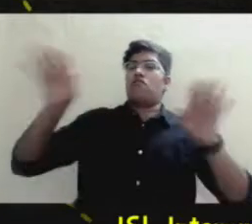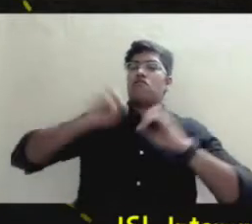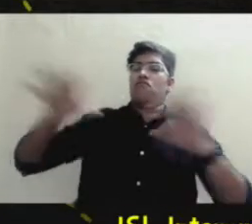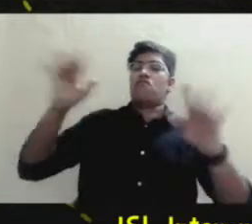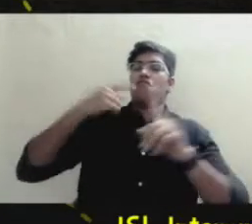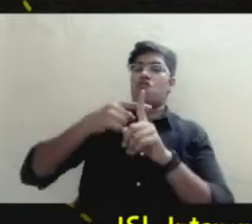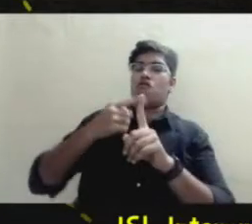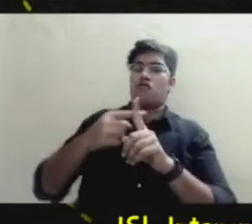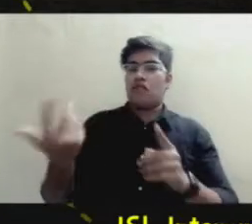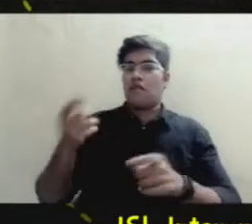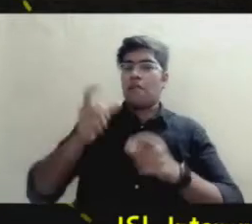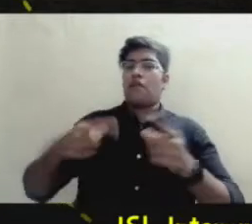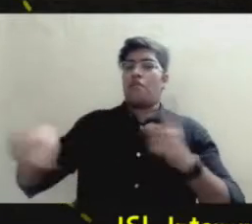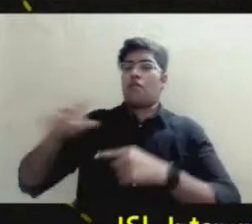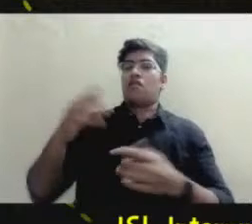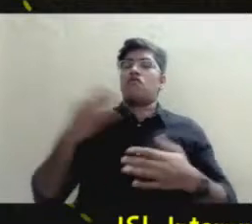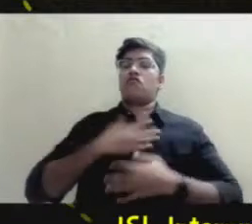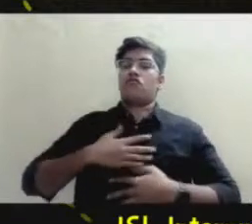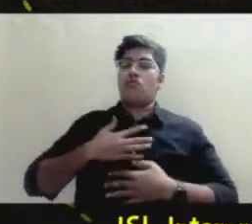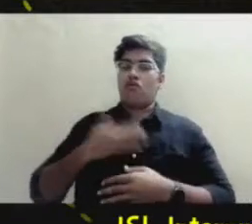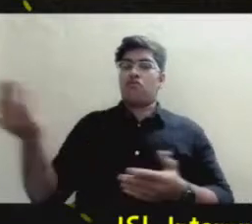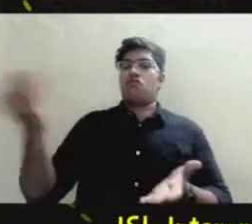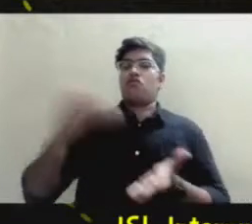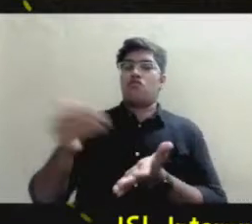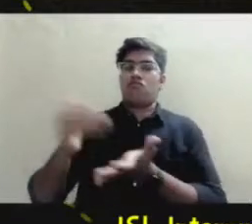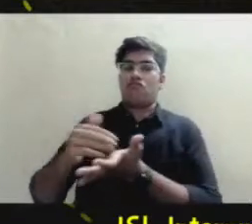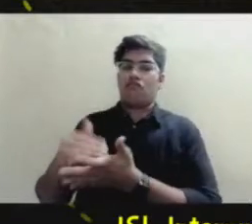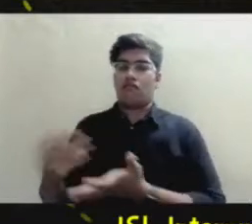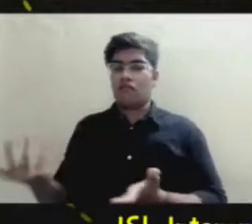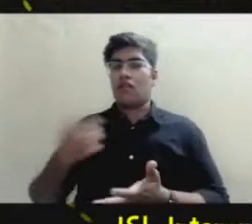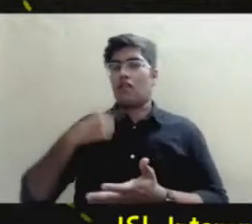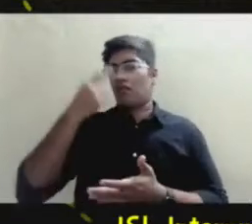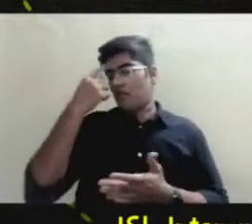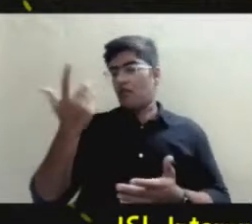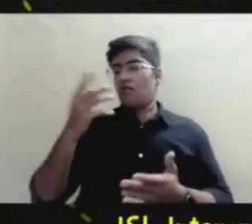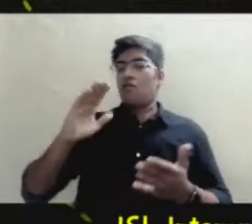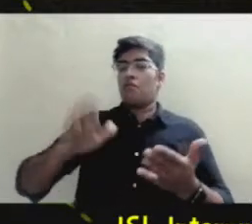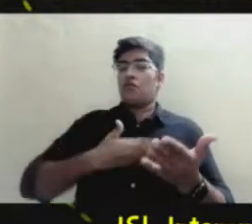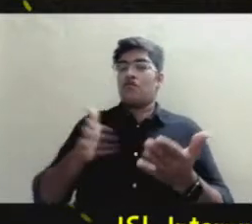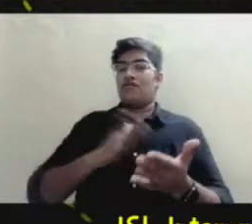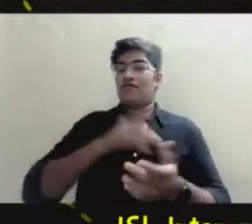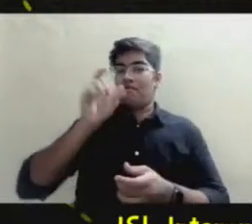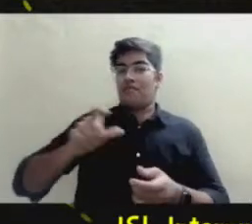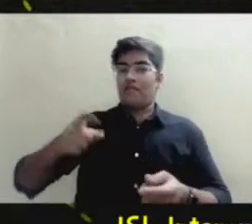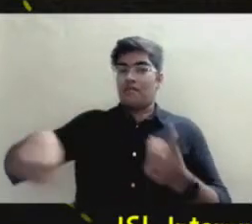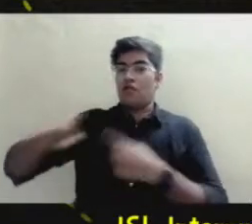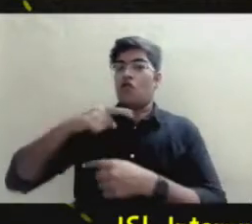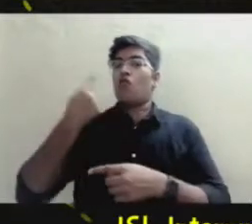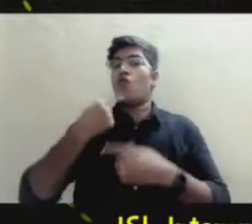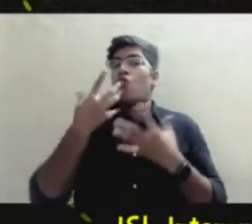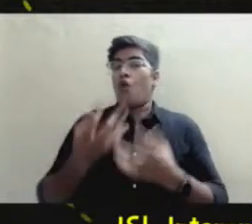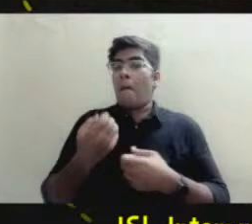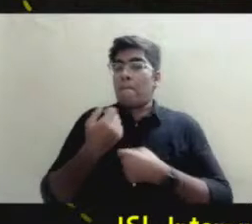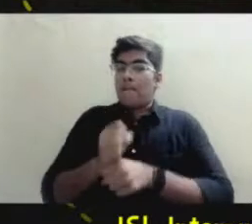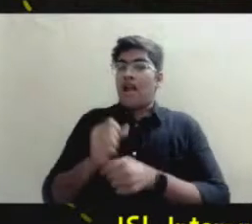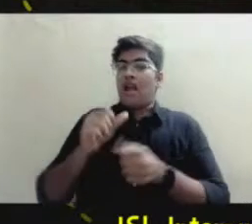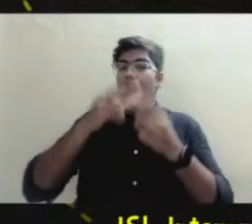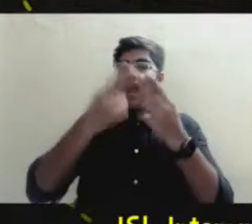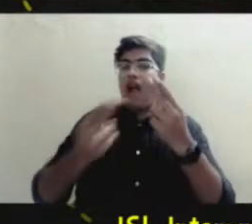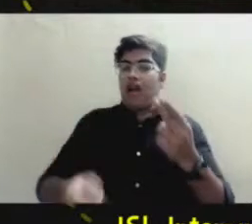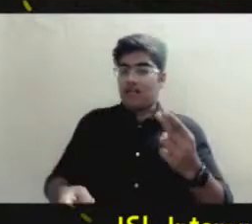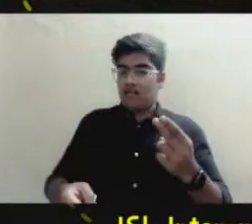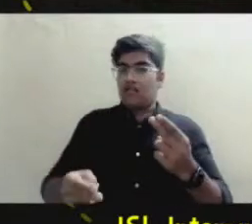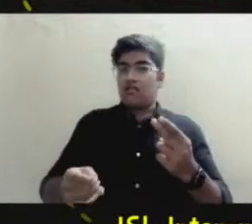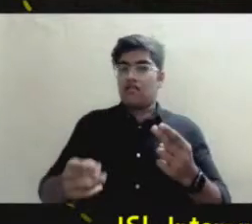and everybody joins that. So I think musicians who want to make art